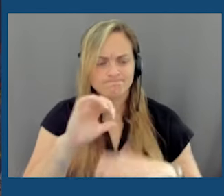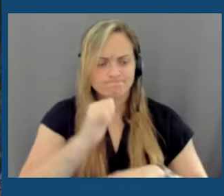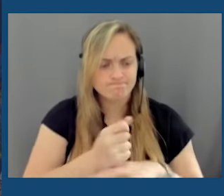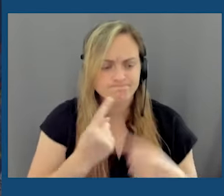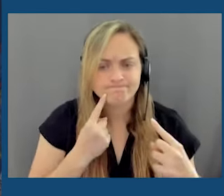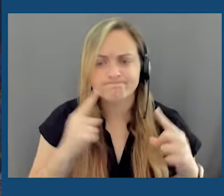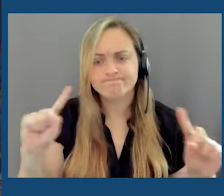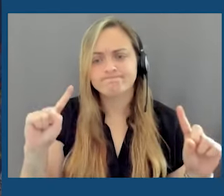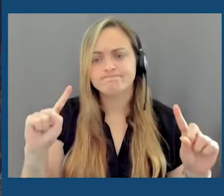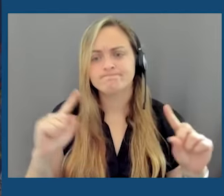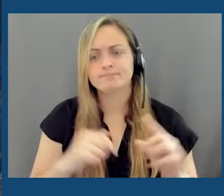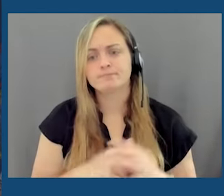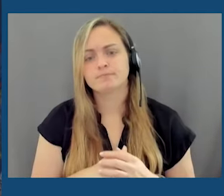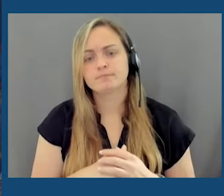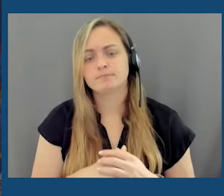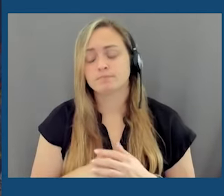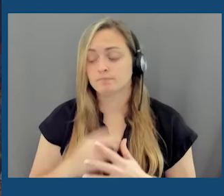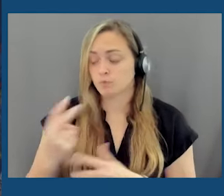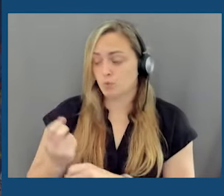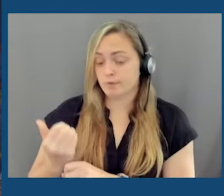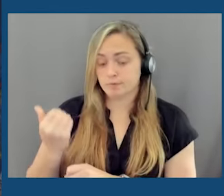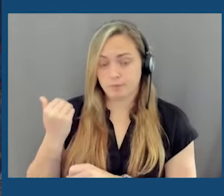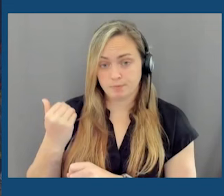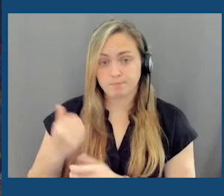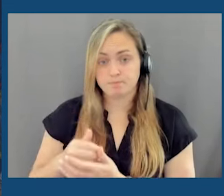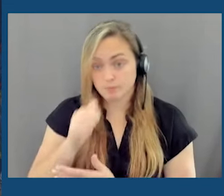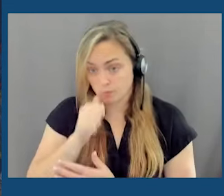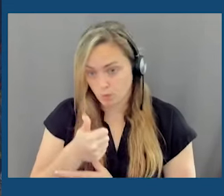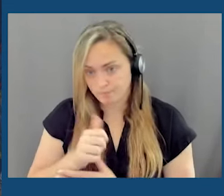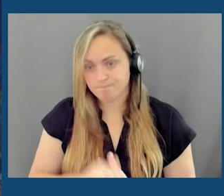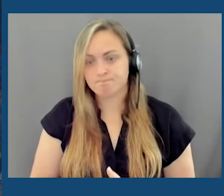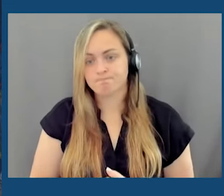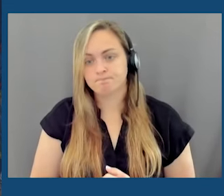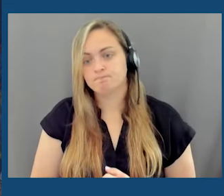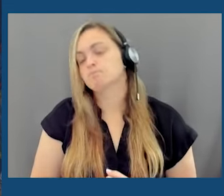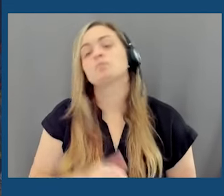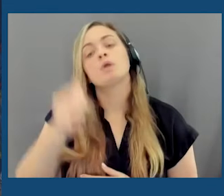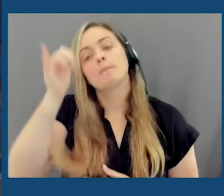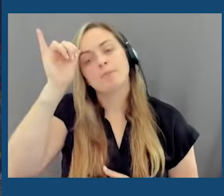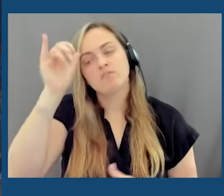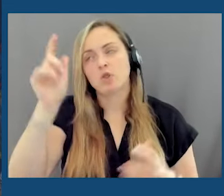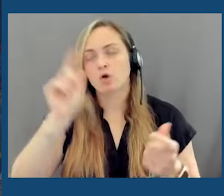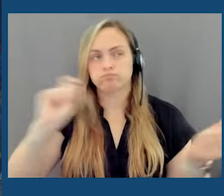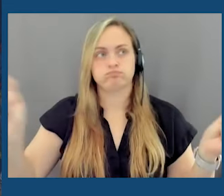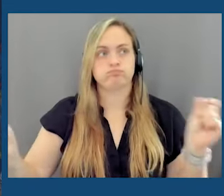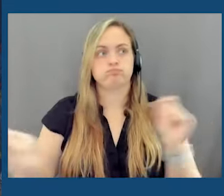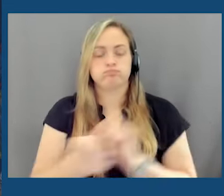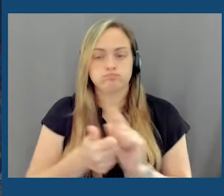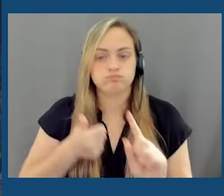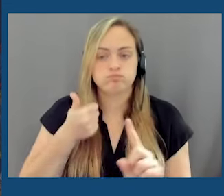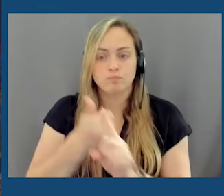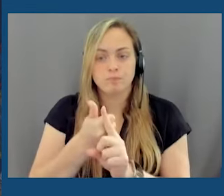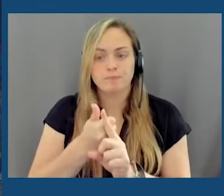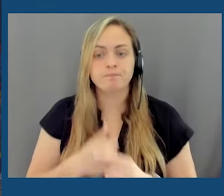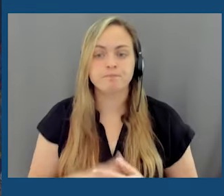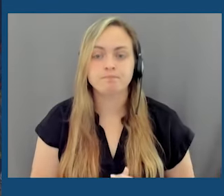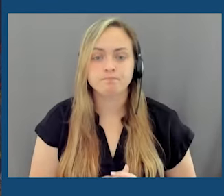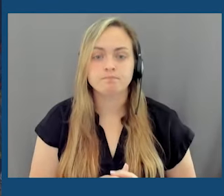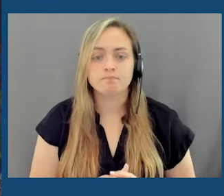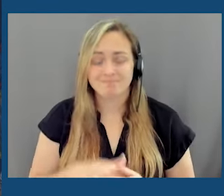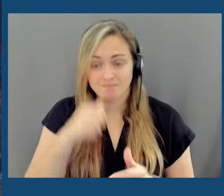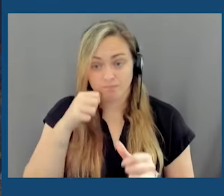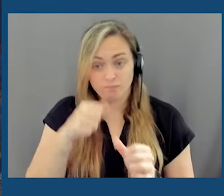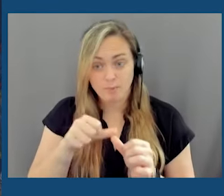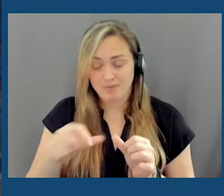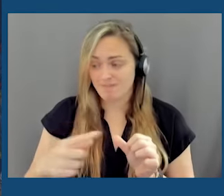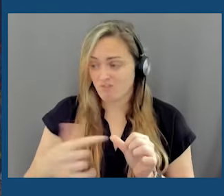reality. 2 years ago, tomorrow, Buffalo was changed forever. We all remember the first phone